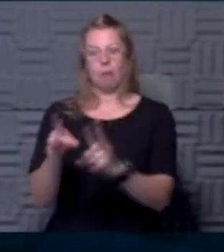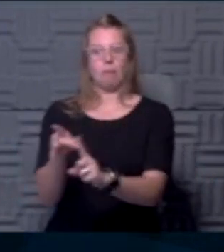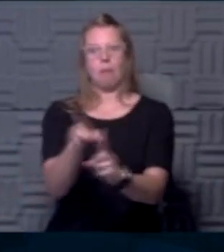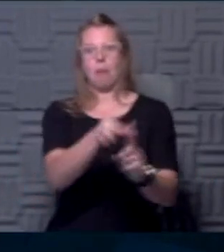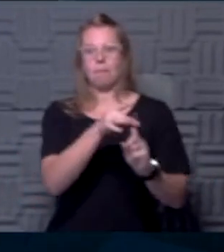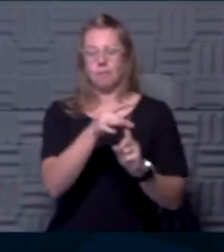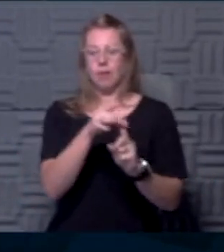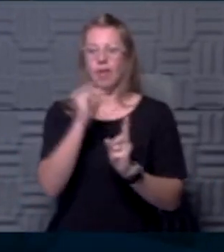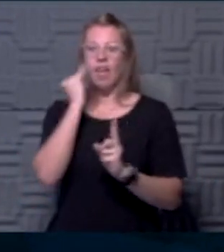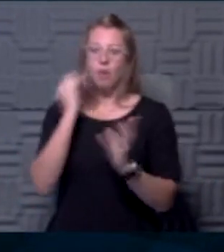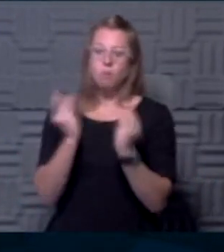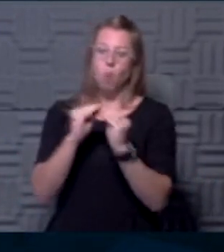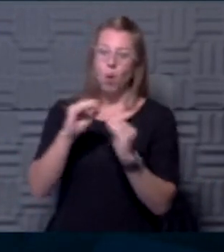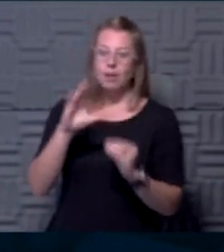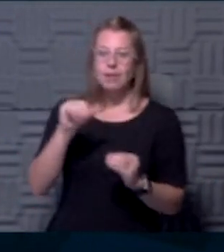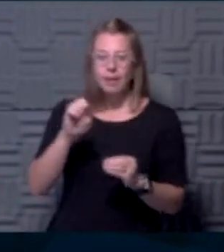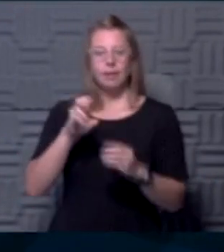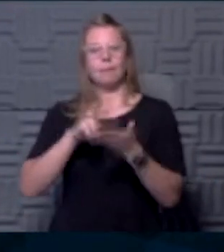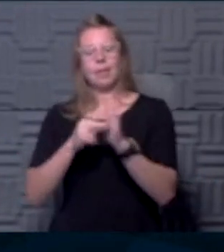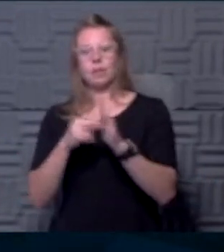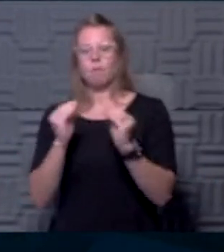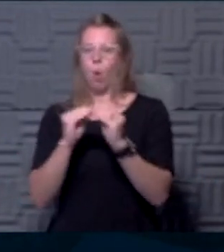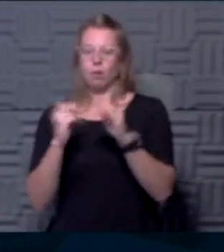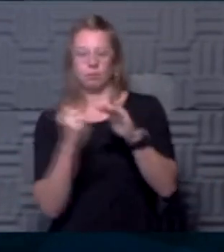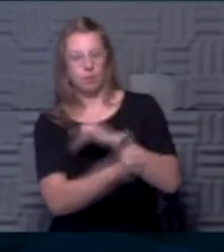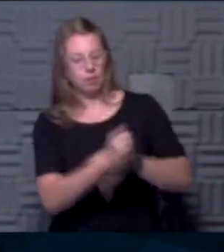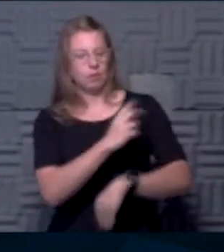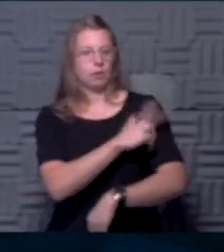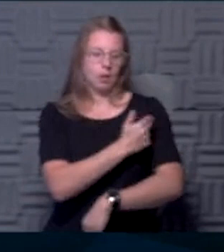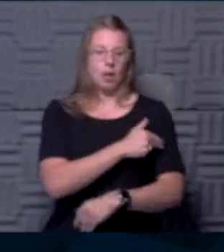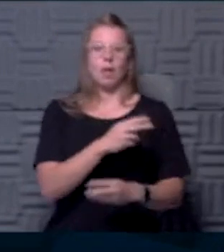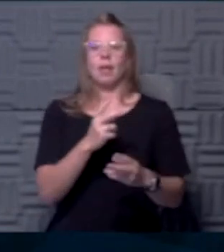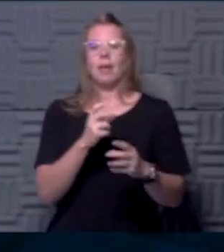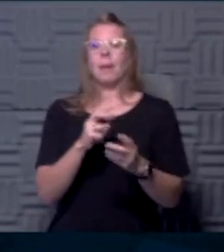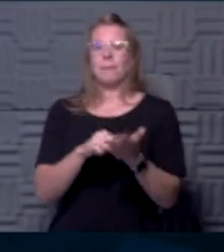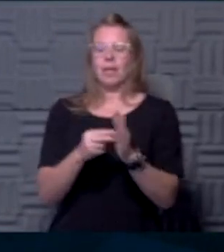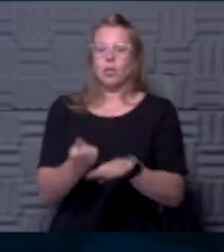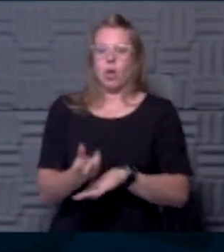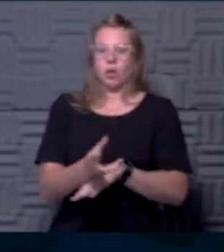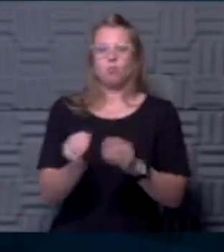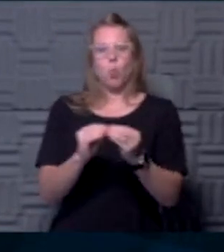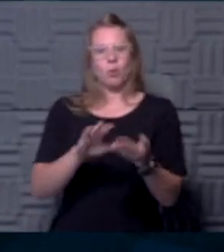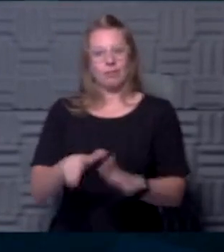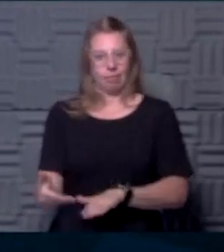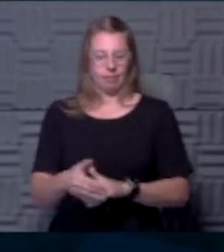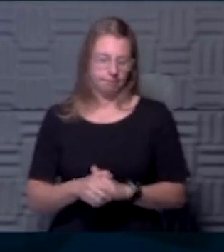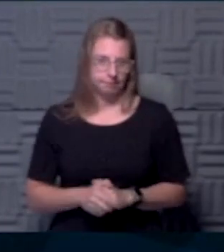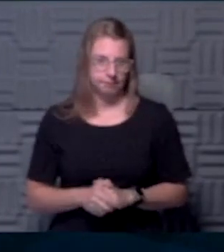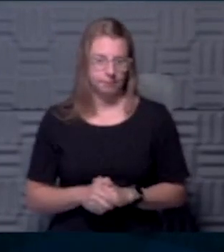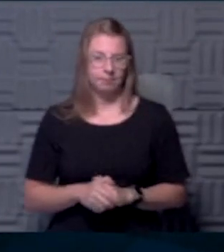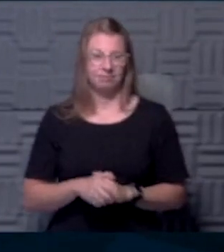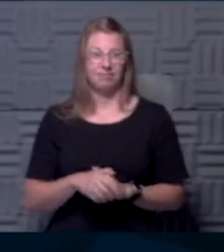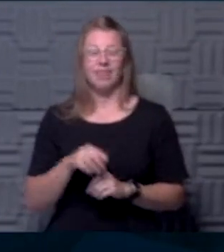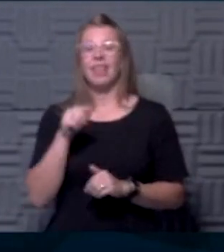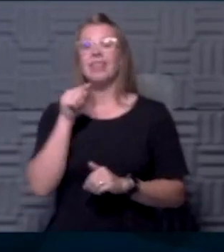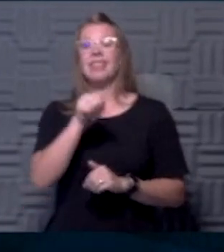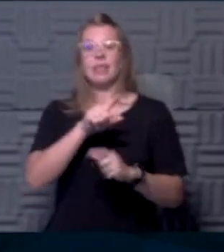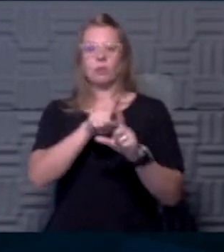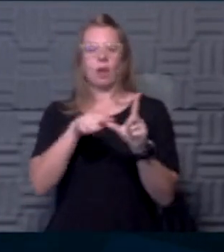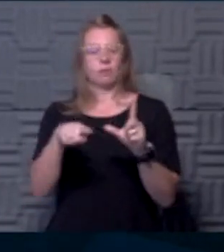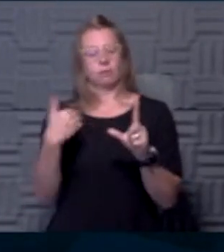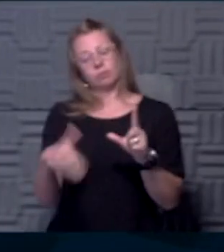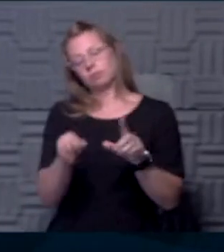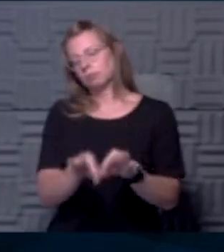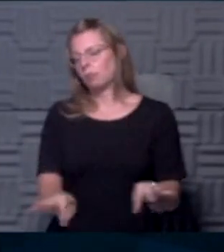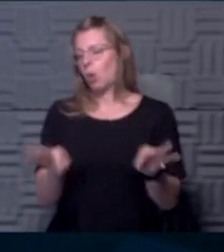there will be more hospitalizations. More hospitalizations lead to more deaths. This is really the picture, I think. If I wanted to share anything